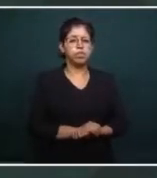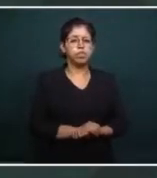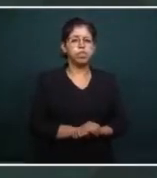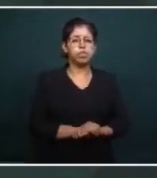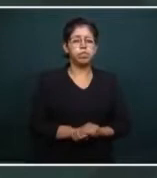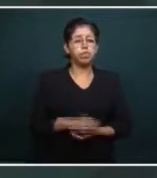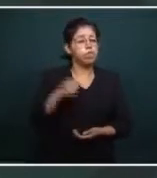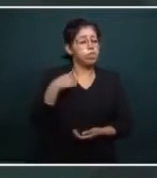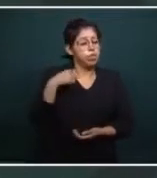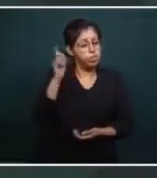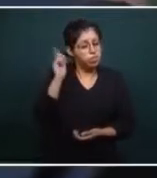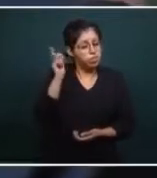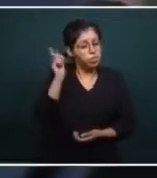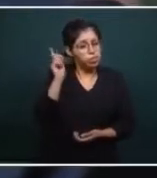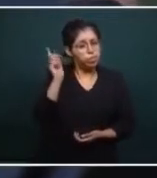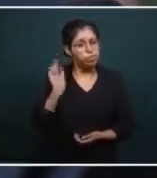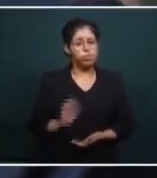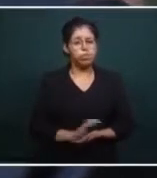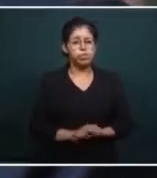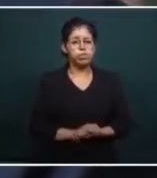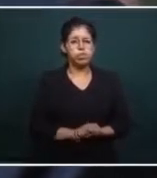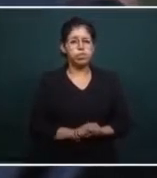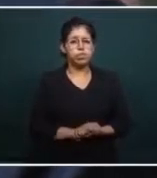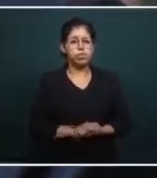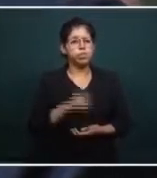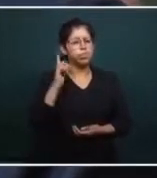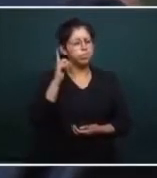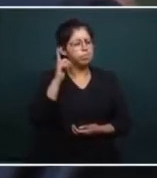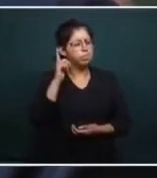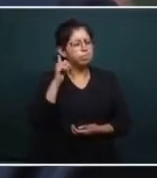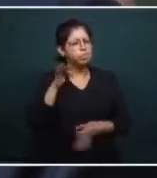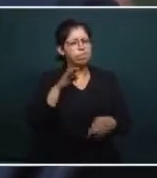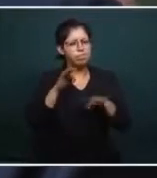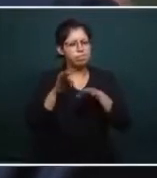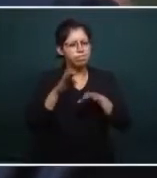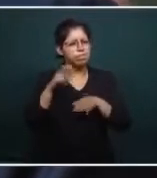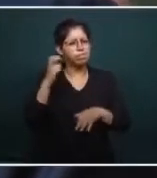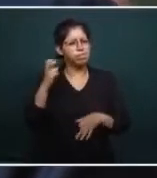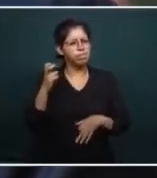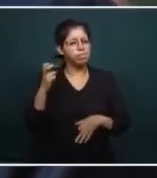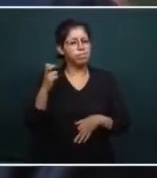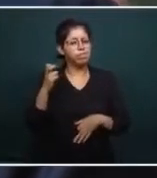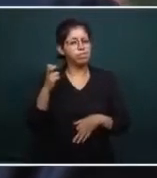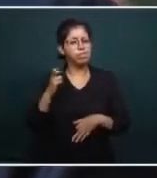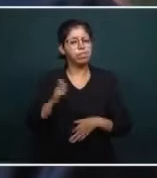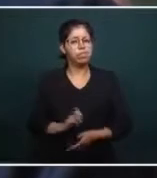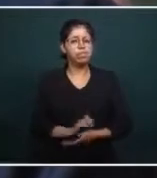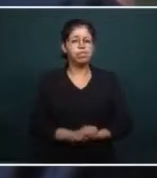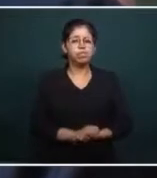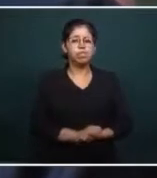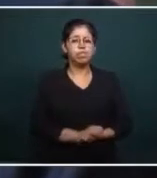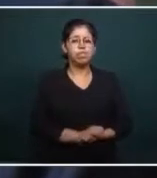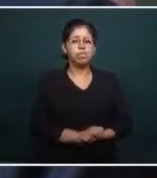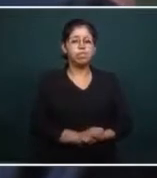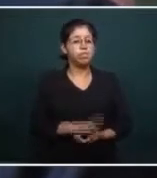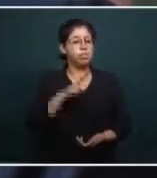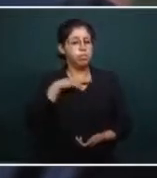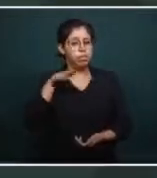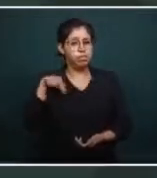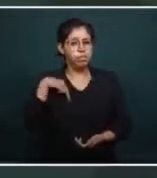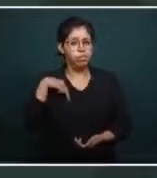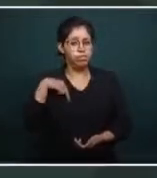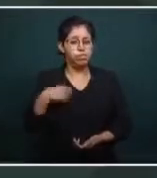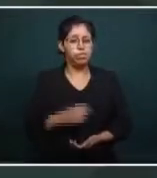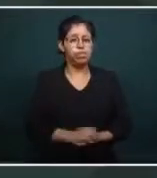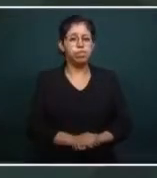Yo espero que I hope that se trate. that Estoy they seguro que sí. deal with it. I do believe they will, Pero nosotros but